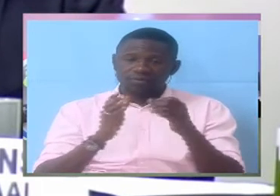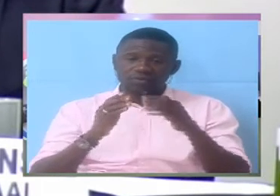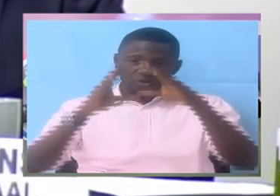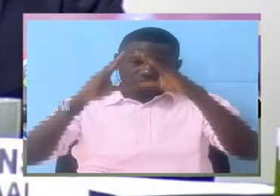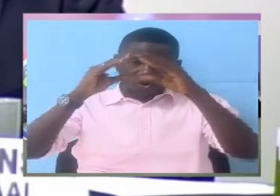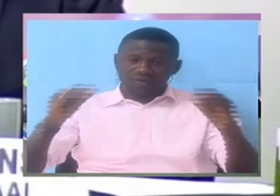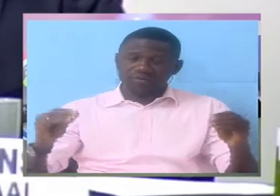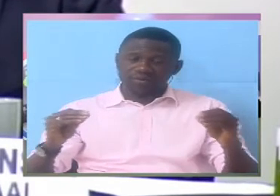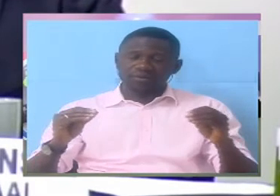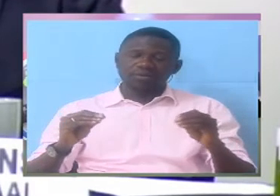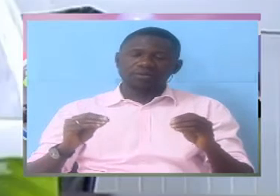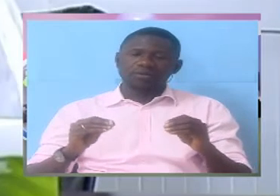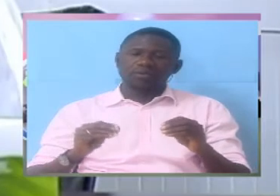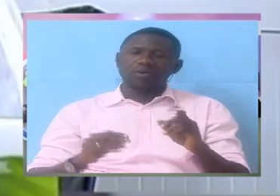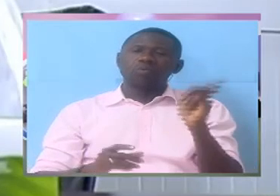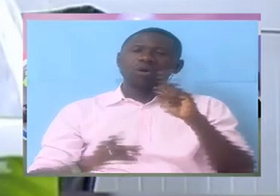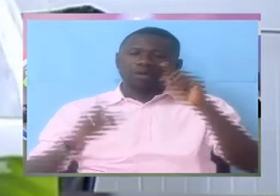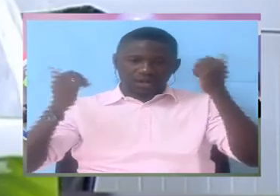nyingto. Muneketa.